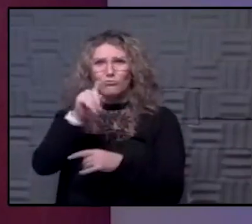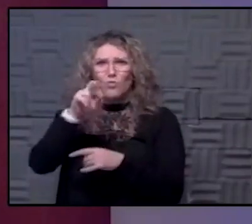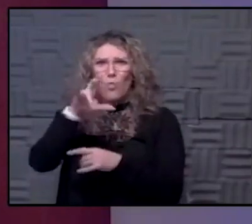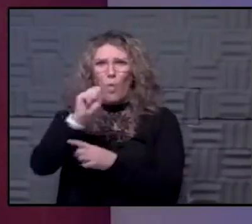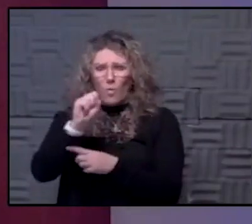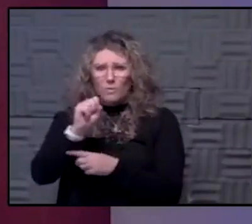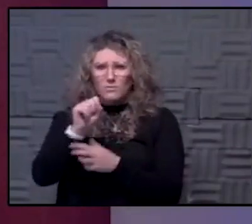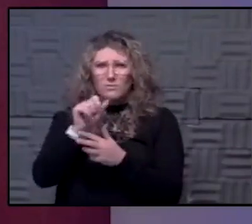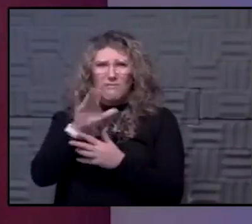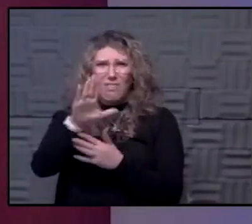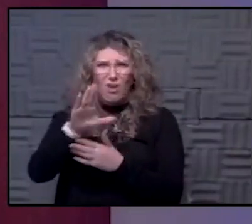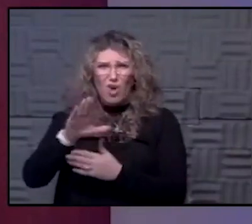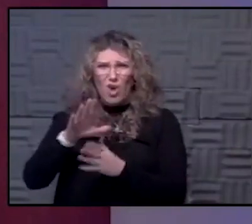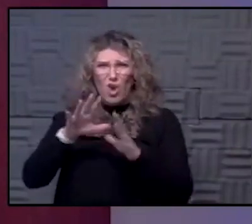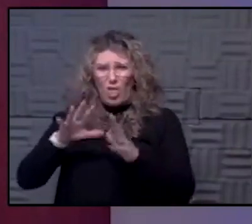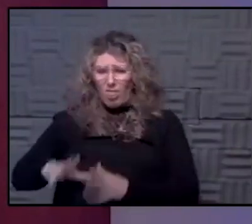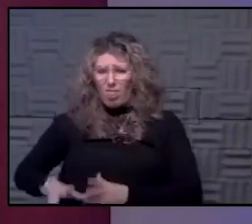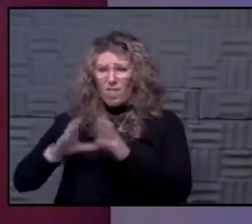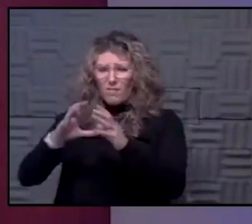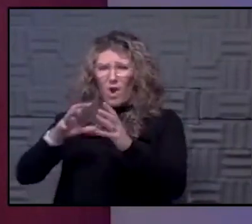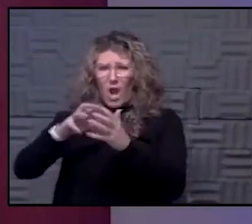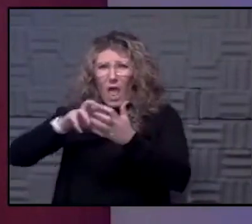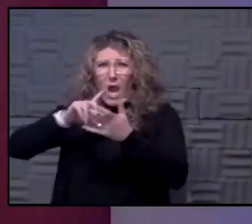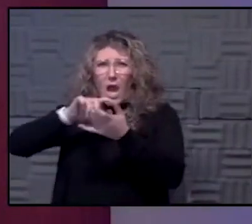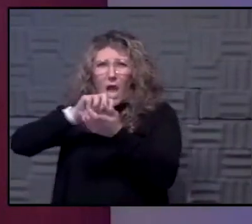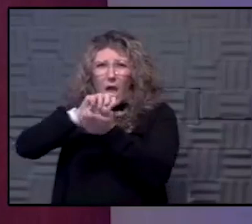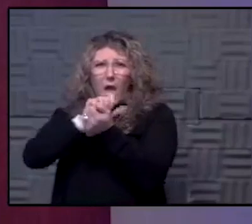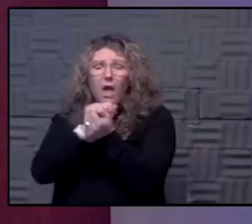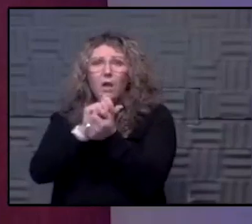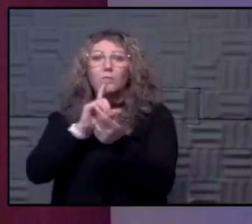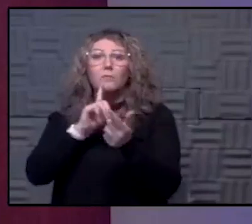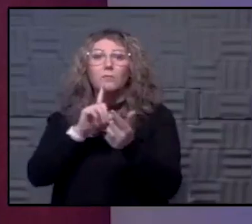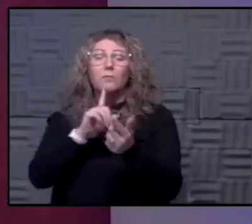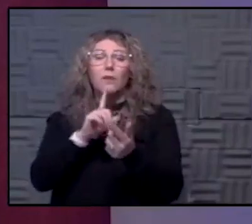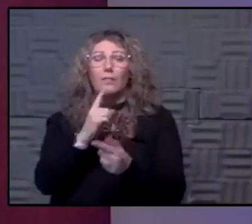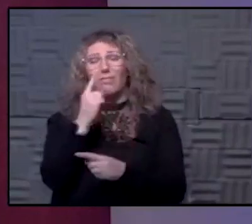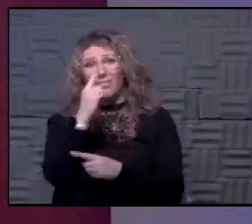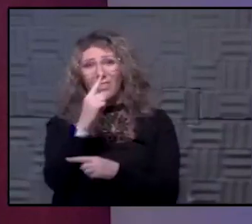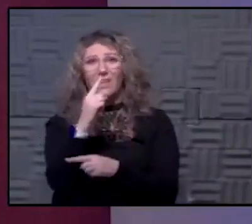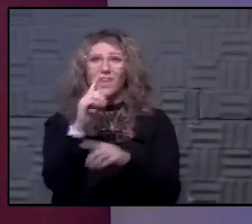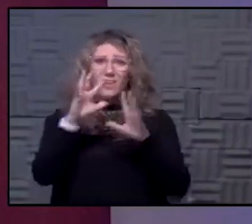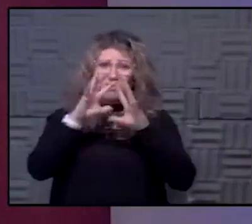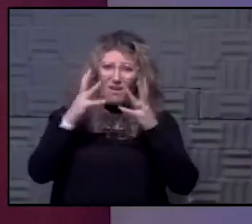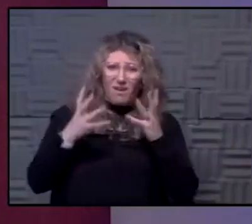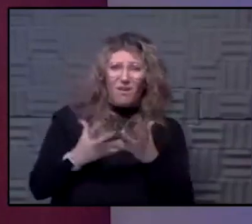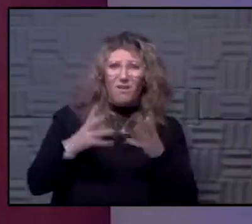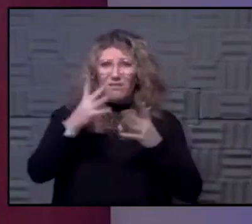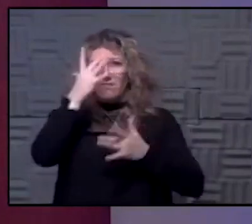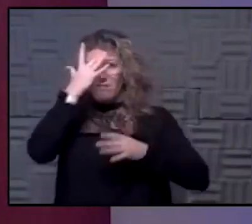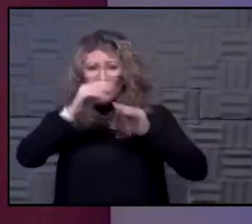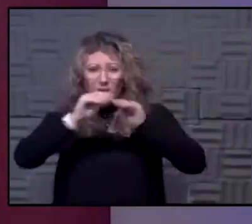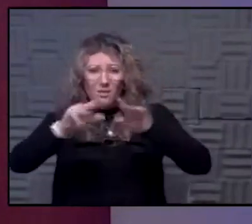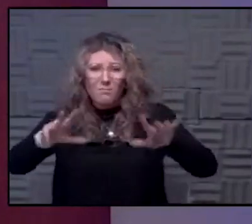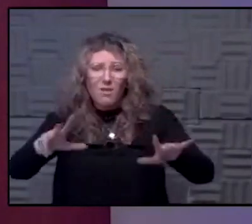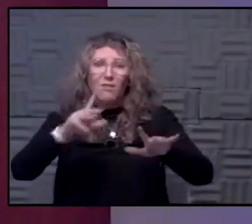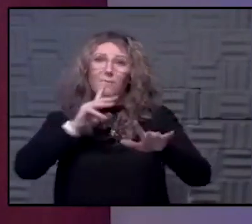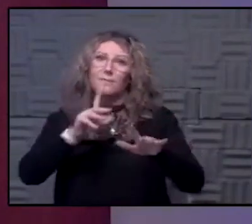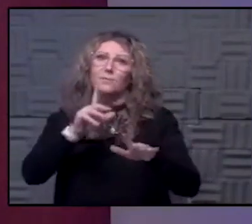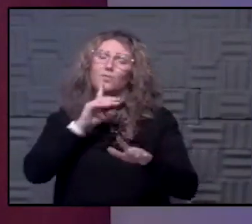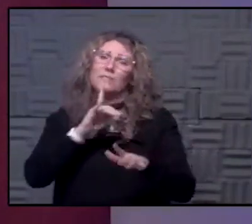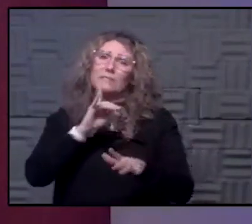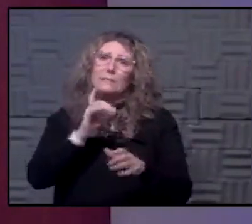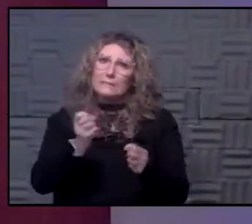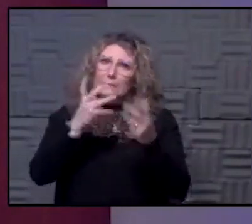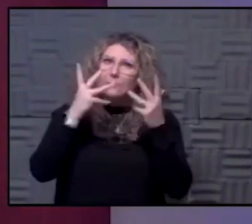their 20s? And I think the pandemic has really caused uptick in drinking and the amount of drinking.